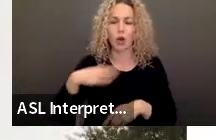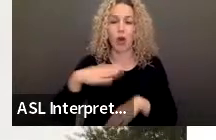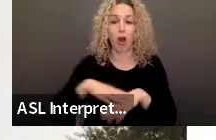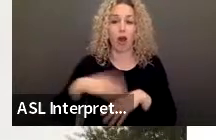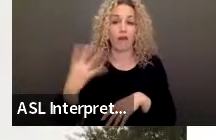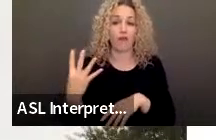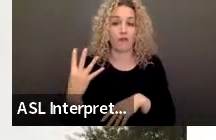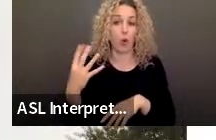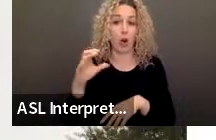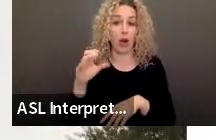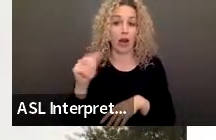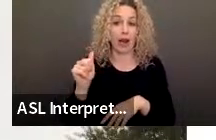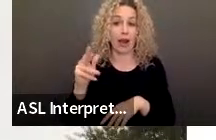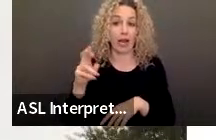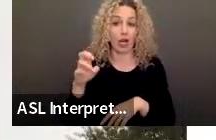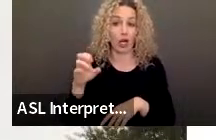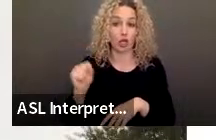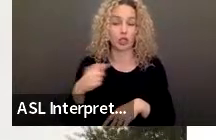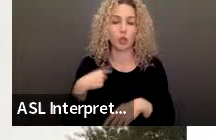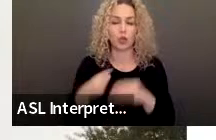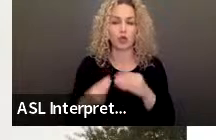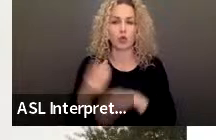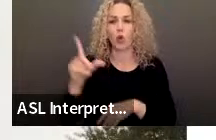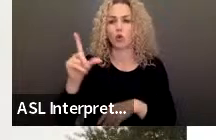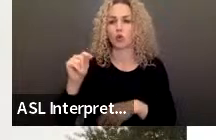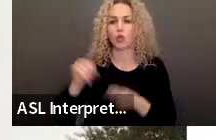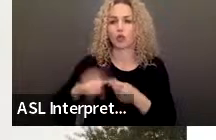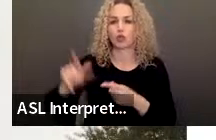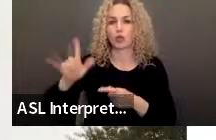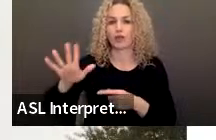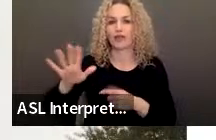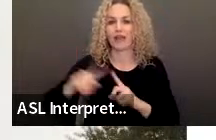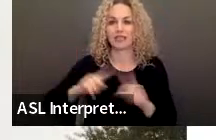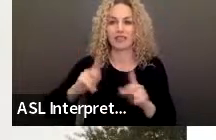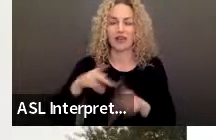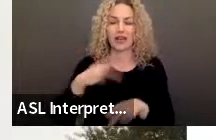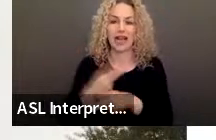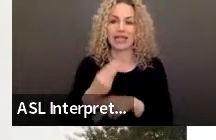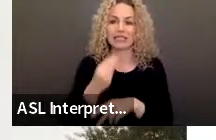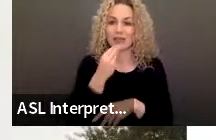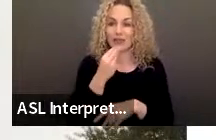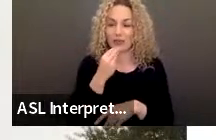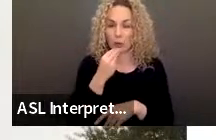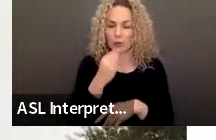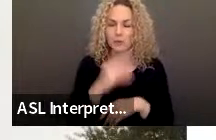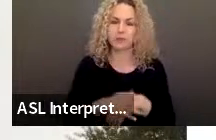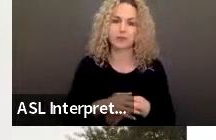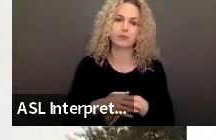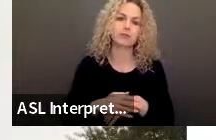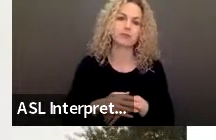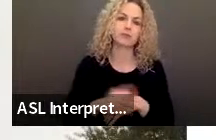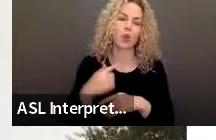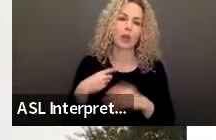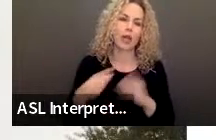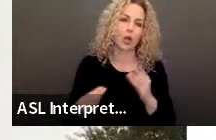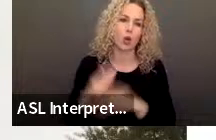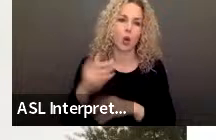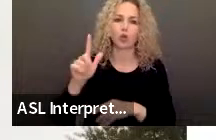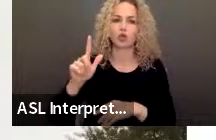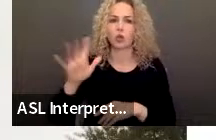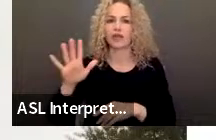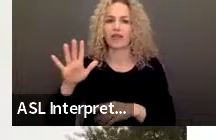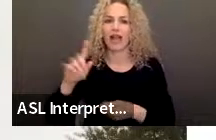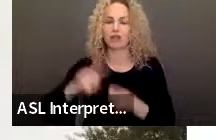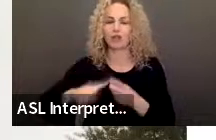4-acre parcel. We grow 20 to 25 different kinds of food crops. We also grow 25